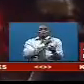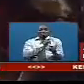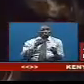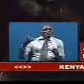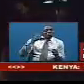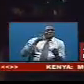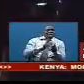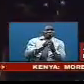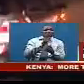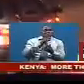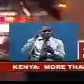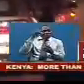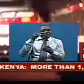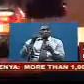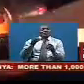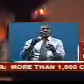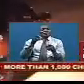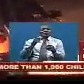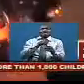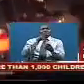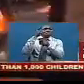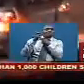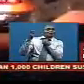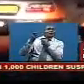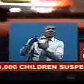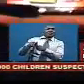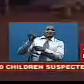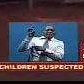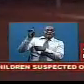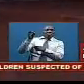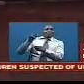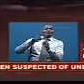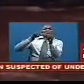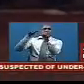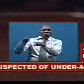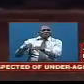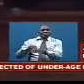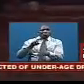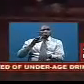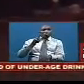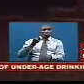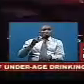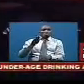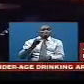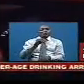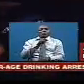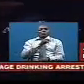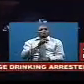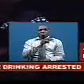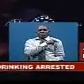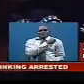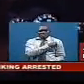through the intercom that the body of a man who had committed suicide had been found and had been deposited at the Kolebu mortuary.